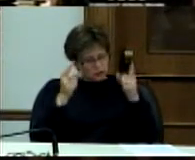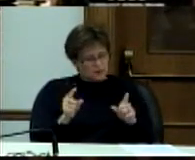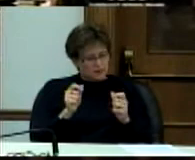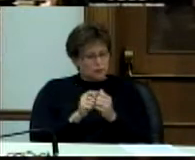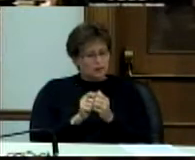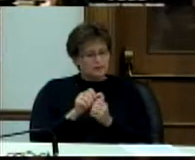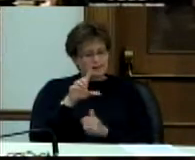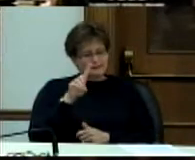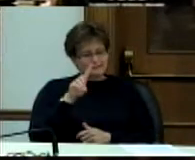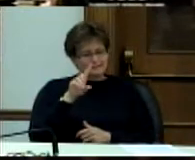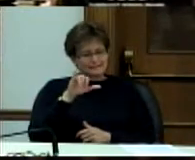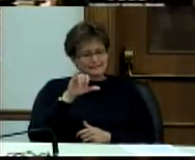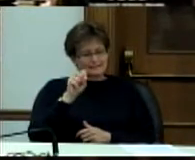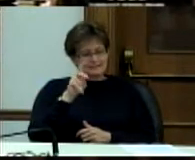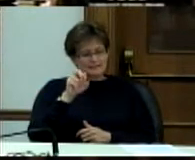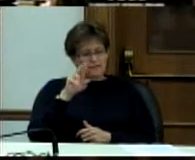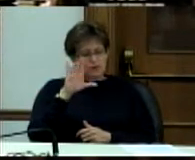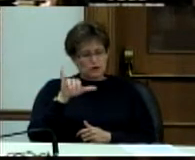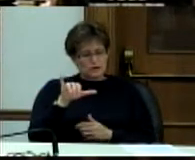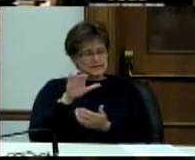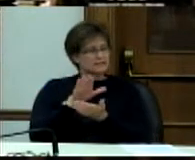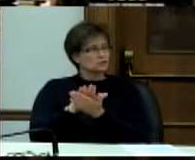agreement with the Discovery School.